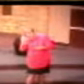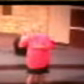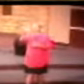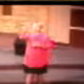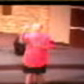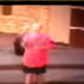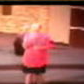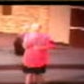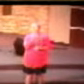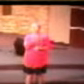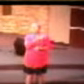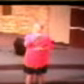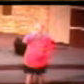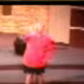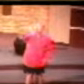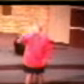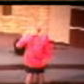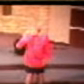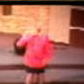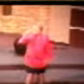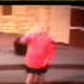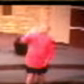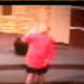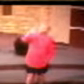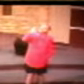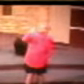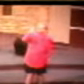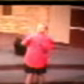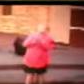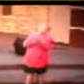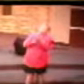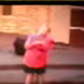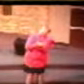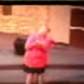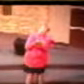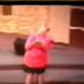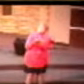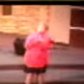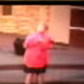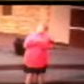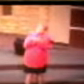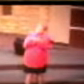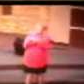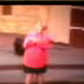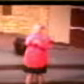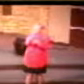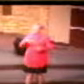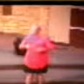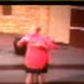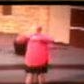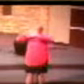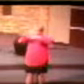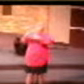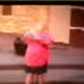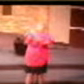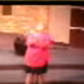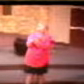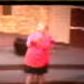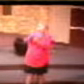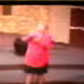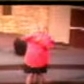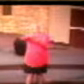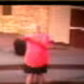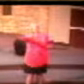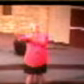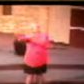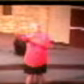and knowing your truth and living in your love. You move toward